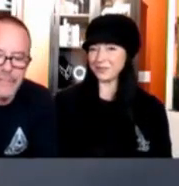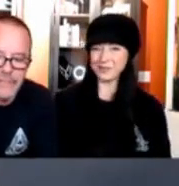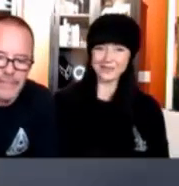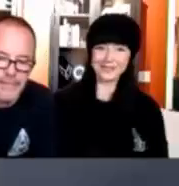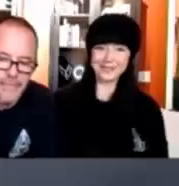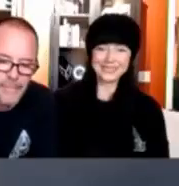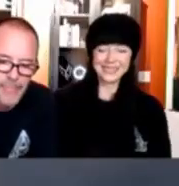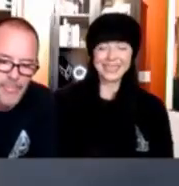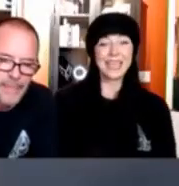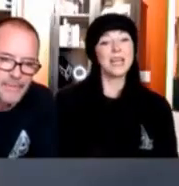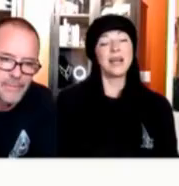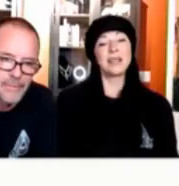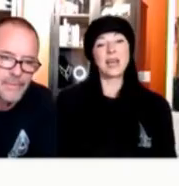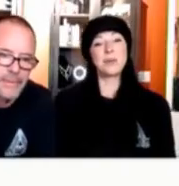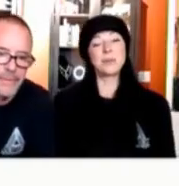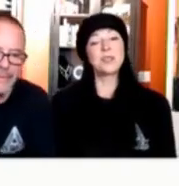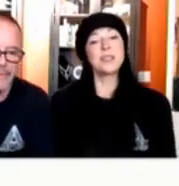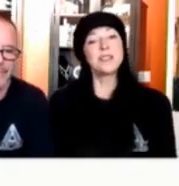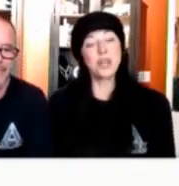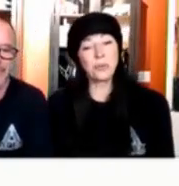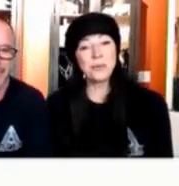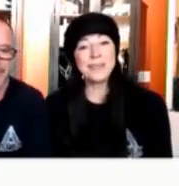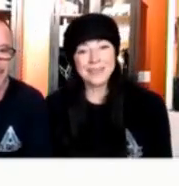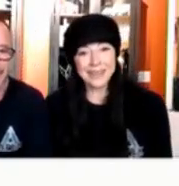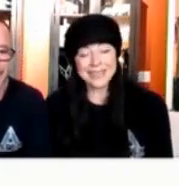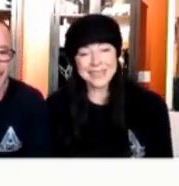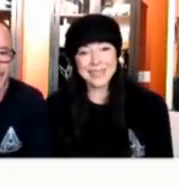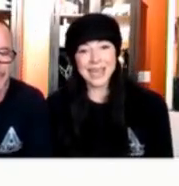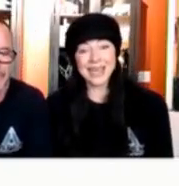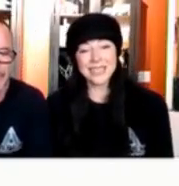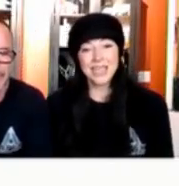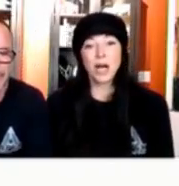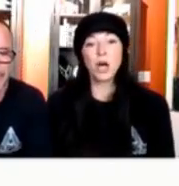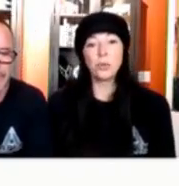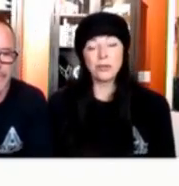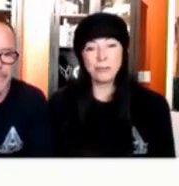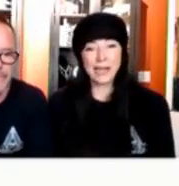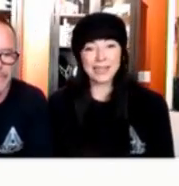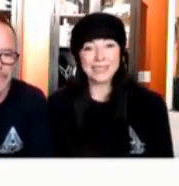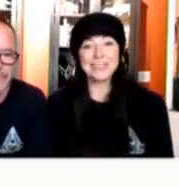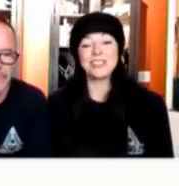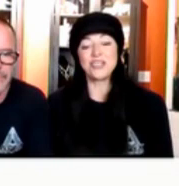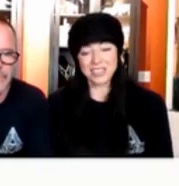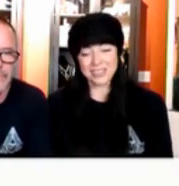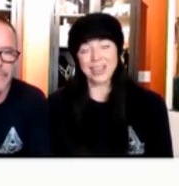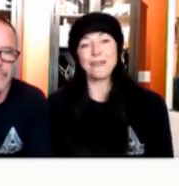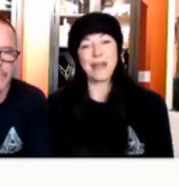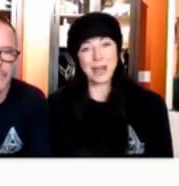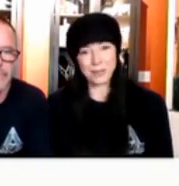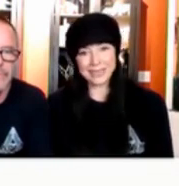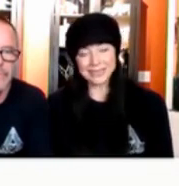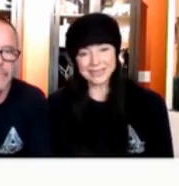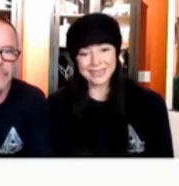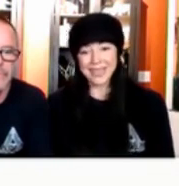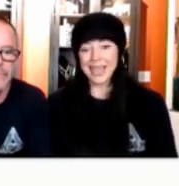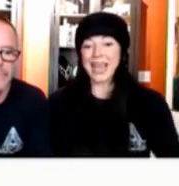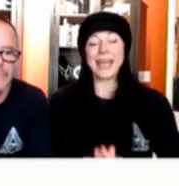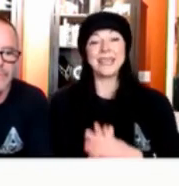is? A lot of people don't realize that a wolf pack is just a